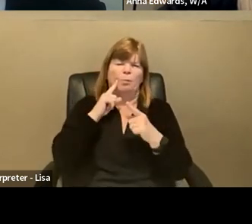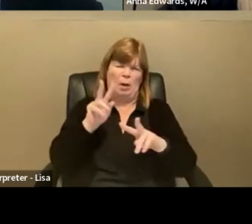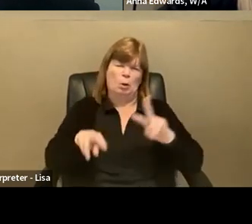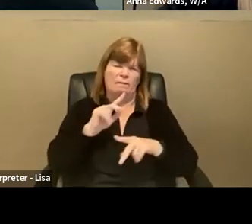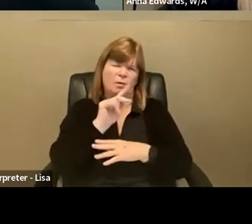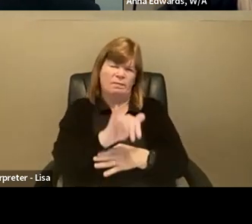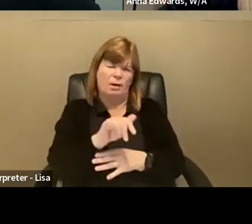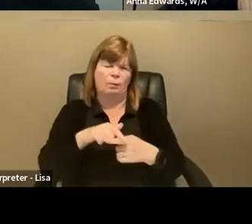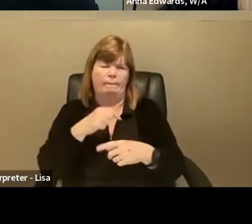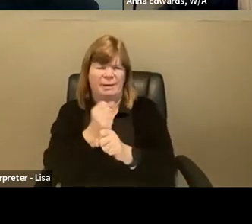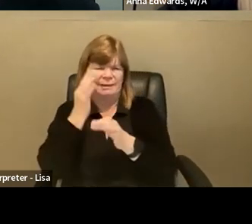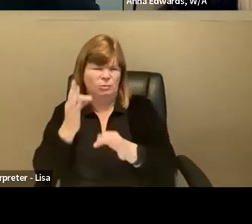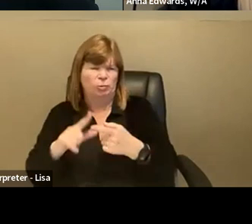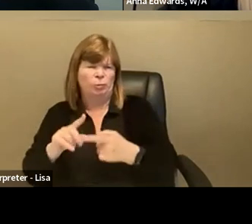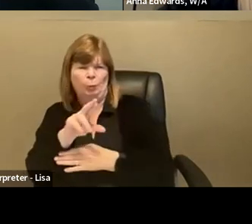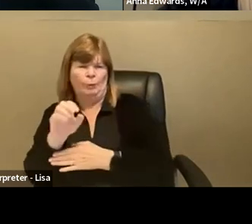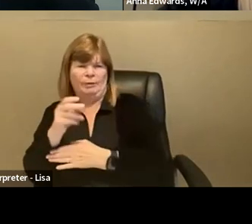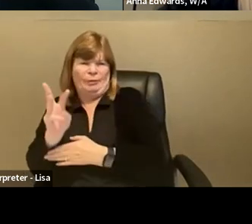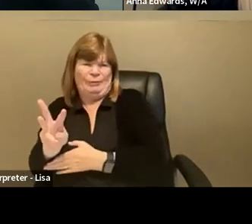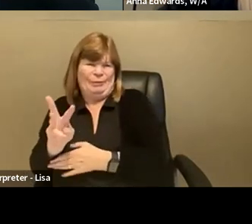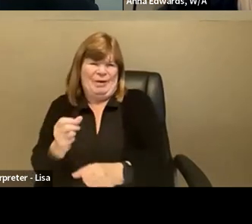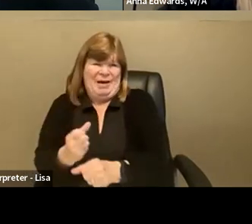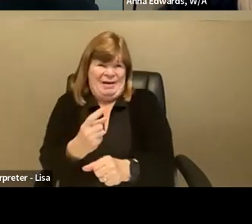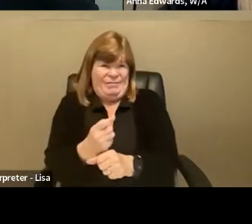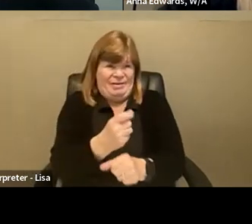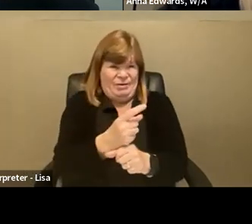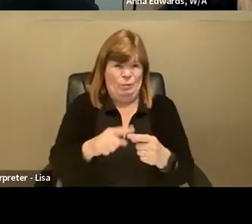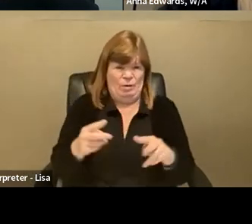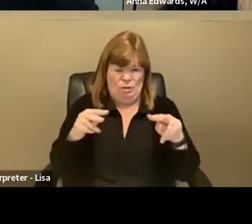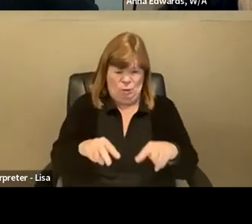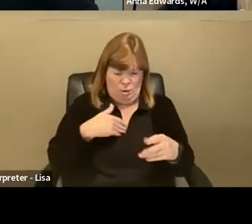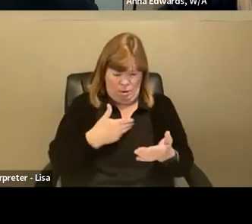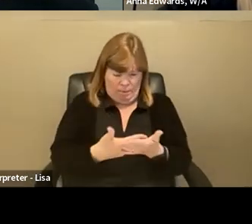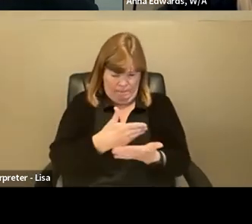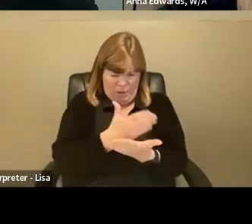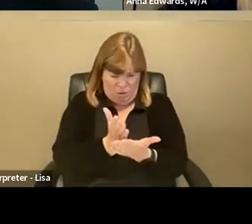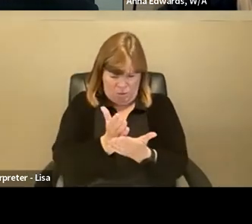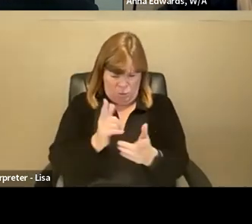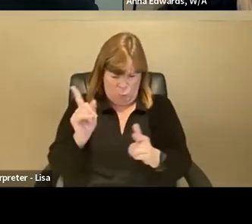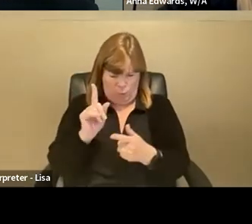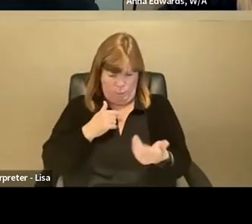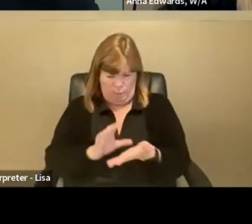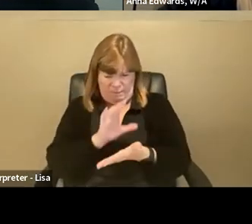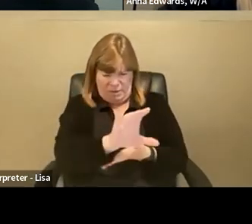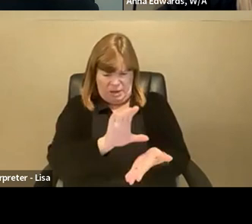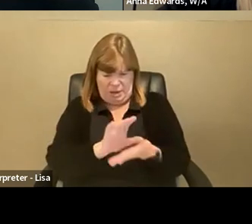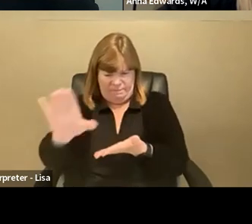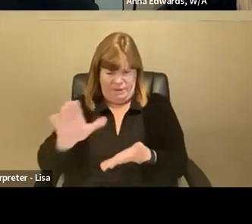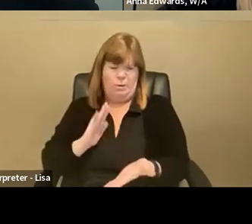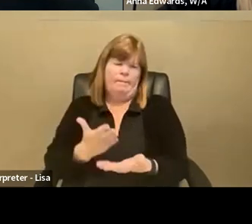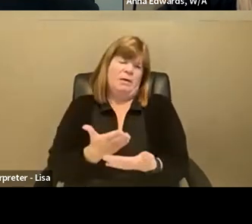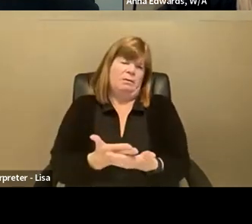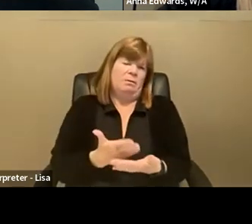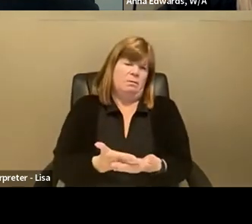make renewal decisions every year. We're looking at our budget and deciding what we're going to invest the dollars in. So